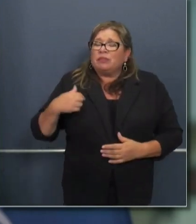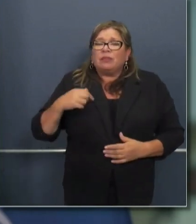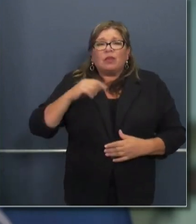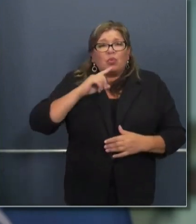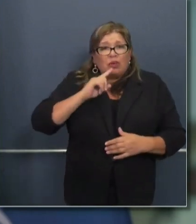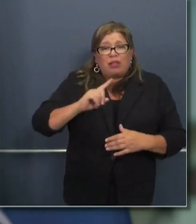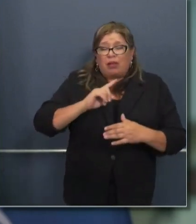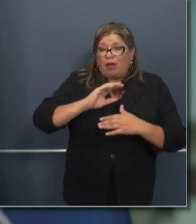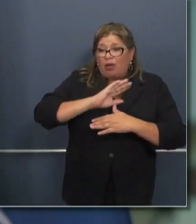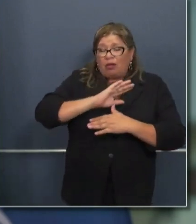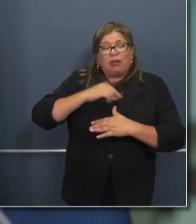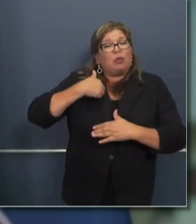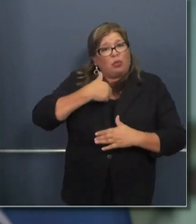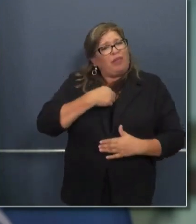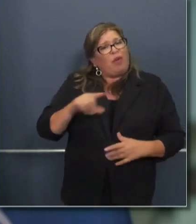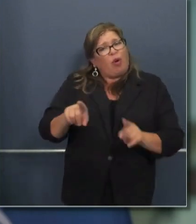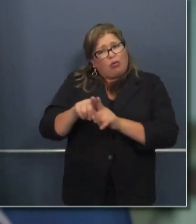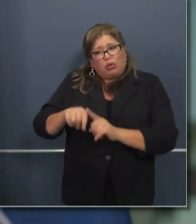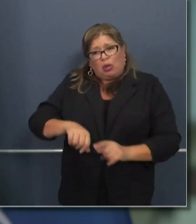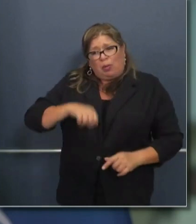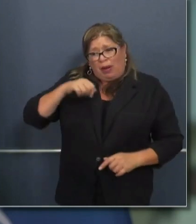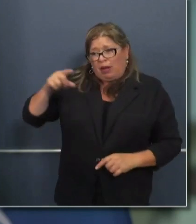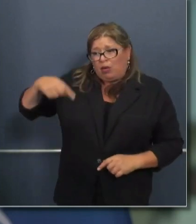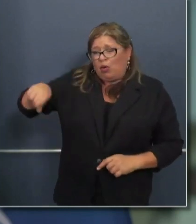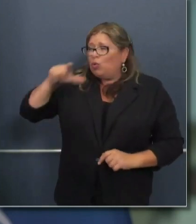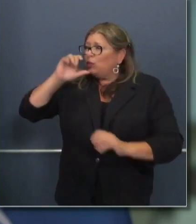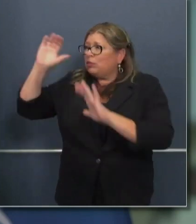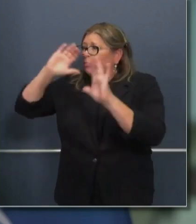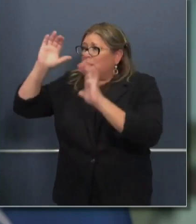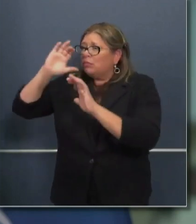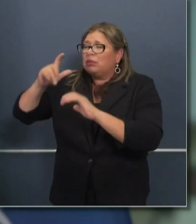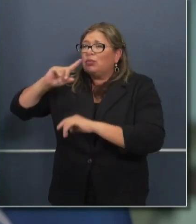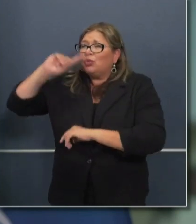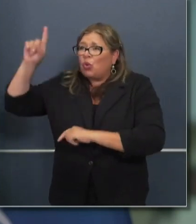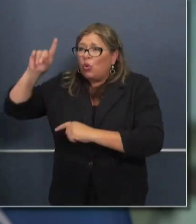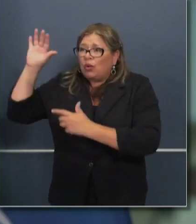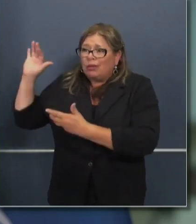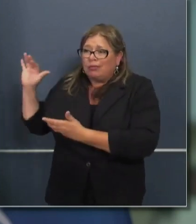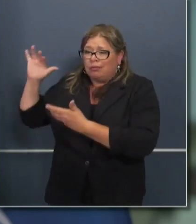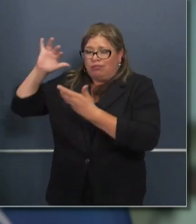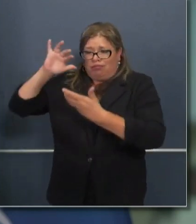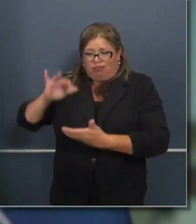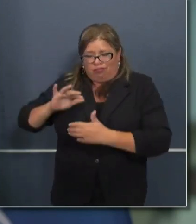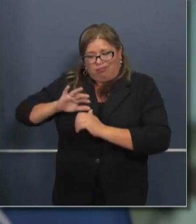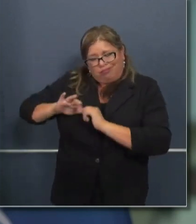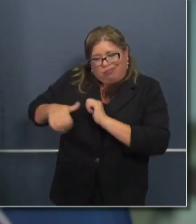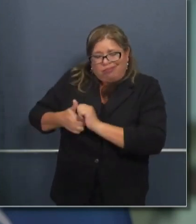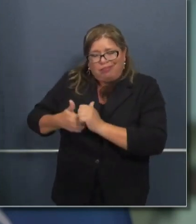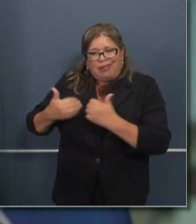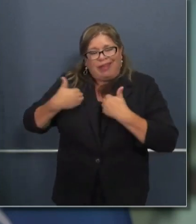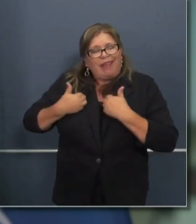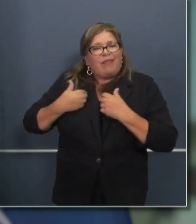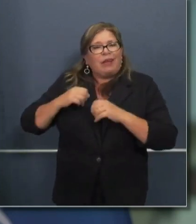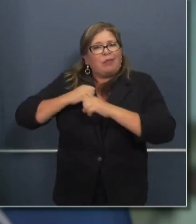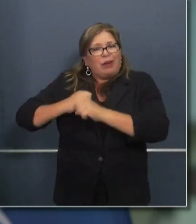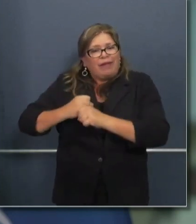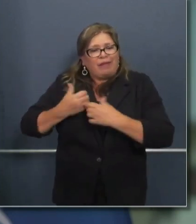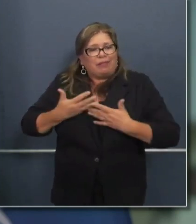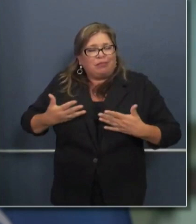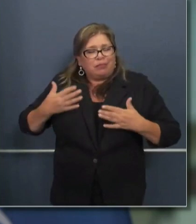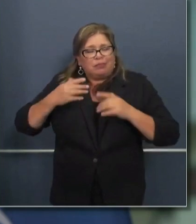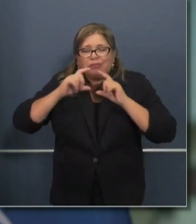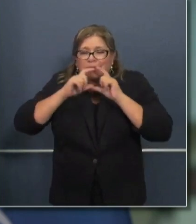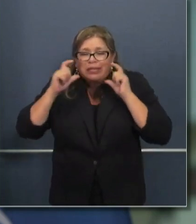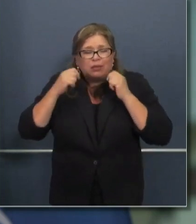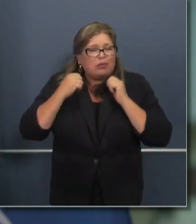of our procurement and our capacity to help support the many sectors within the state of California.